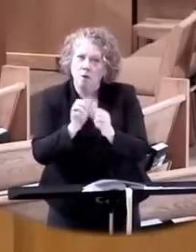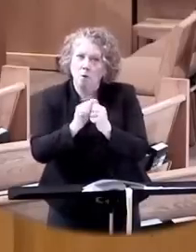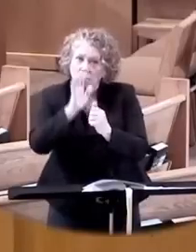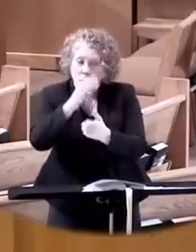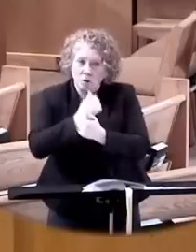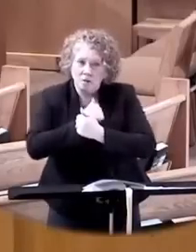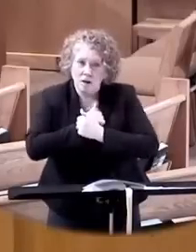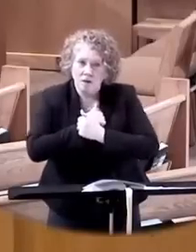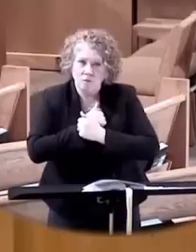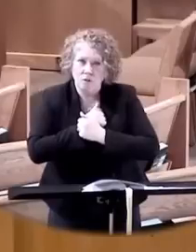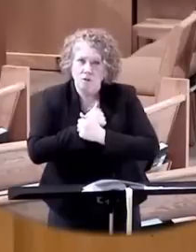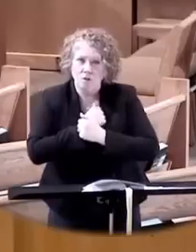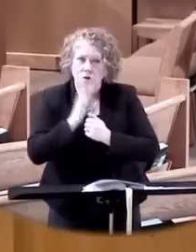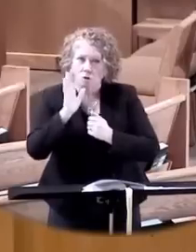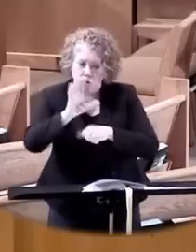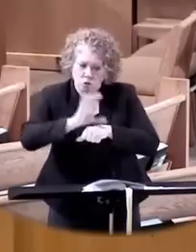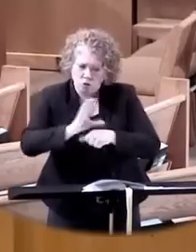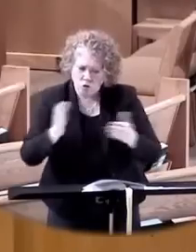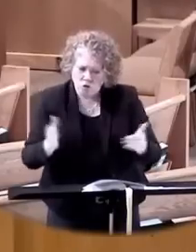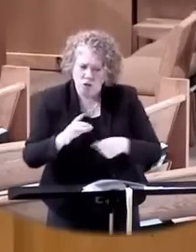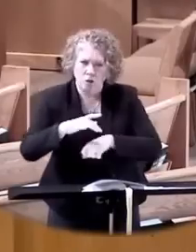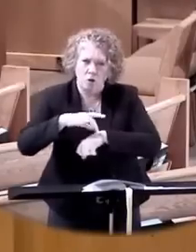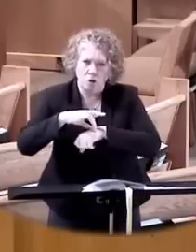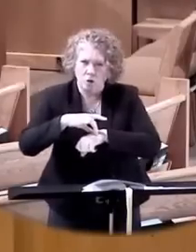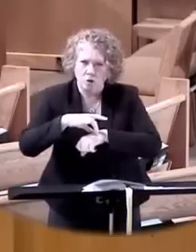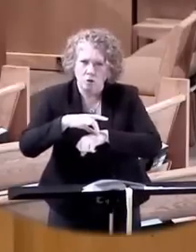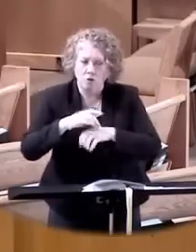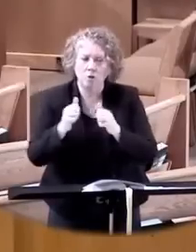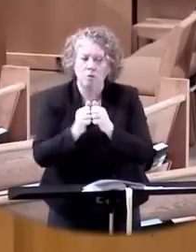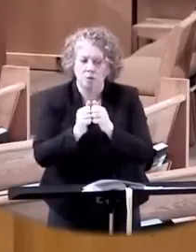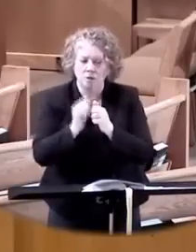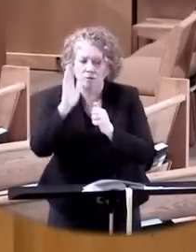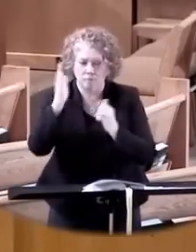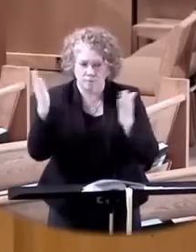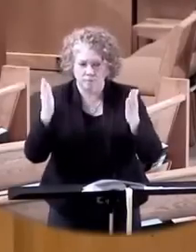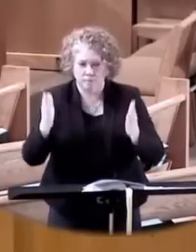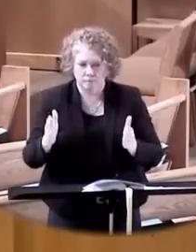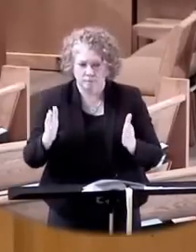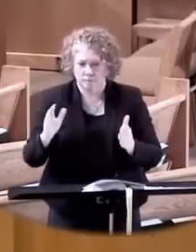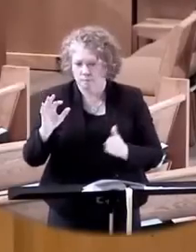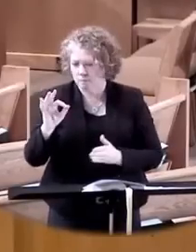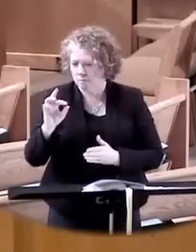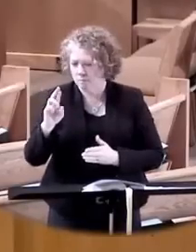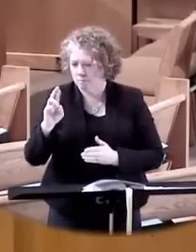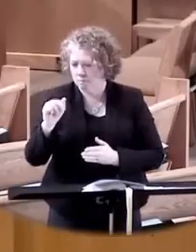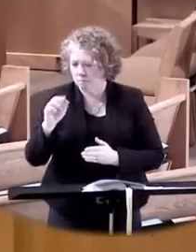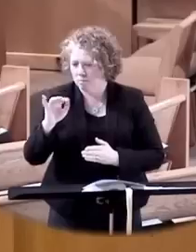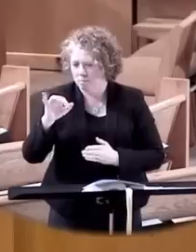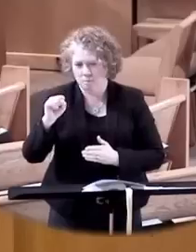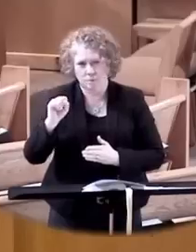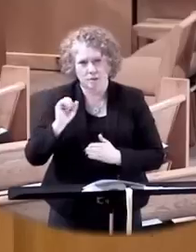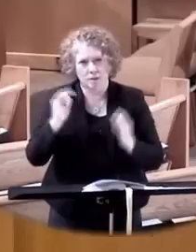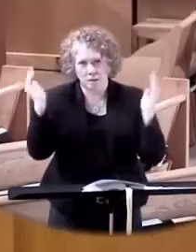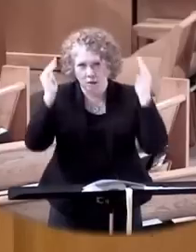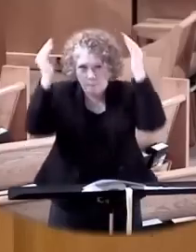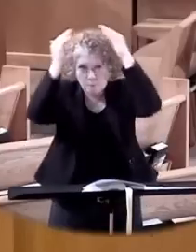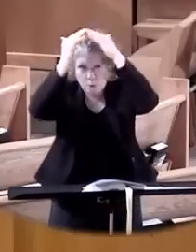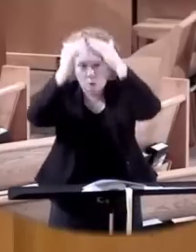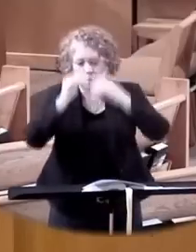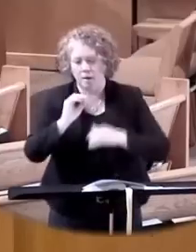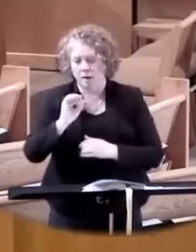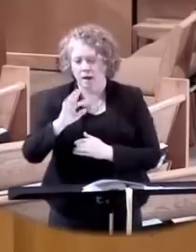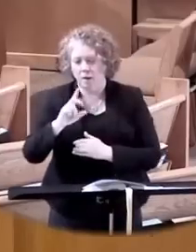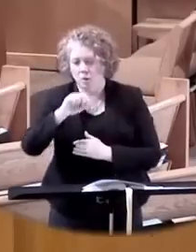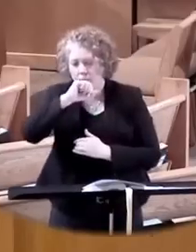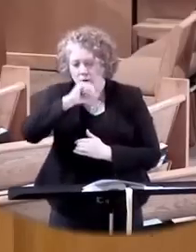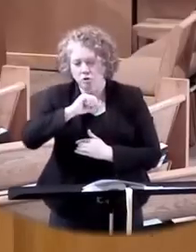pilgrim church on earth with your servant, Francis our Pope, Edward our Bishop, the Order